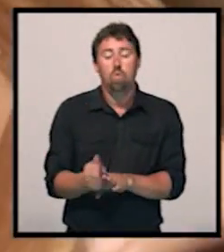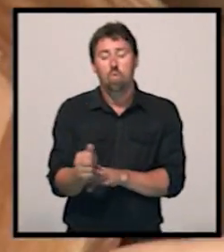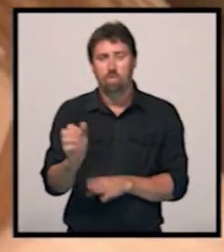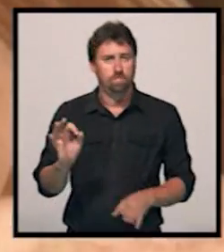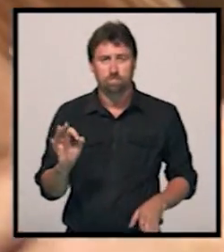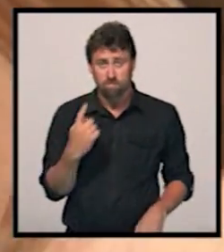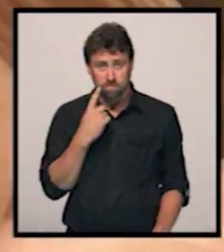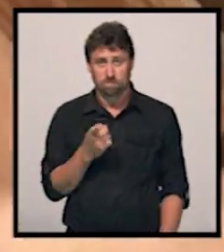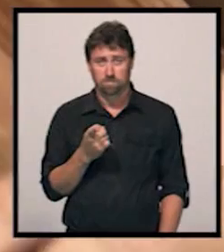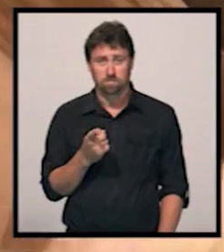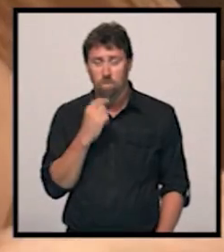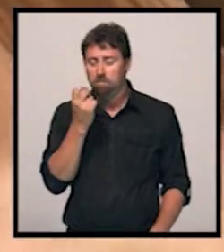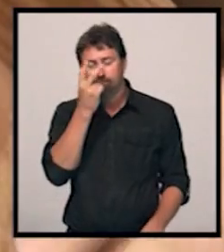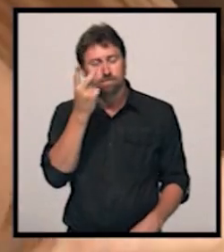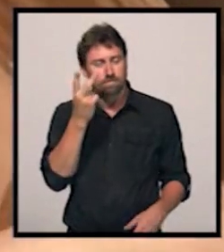you'll make a mistake.